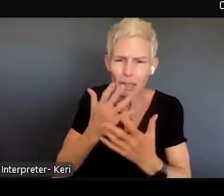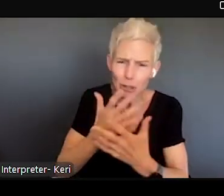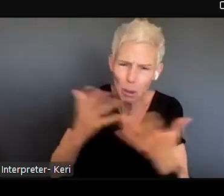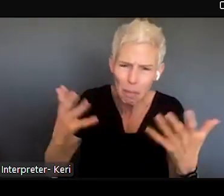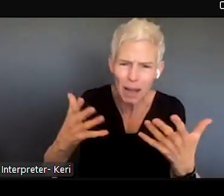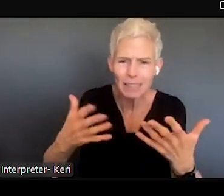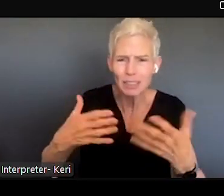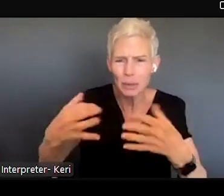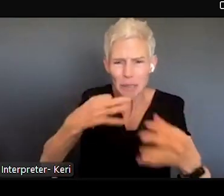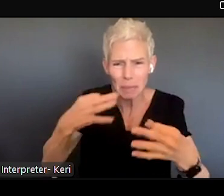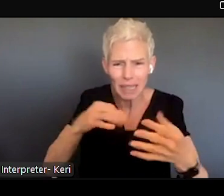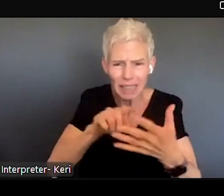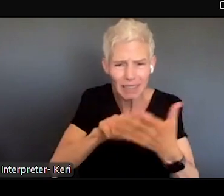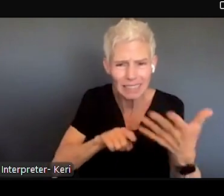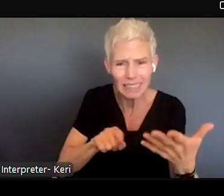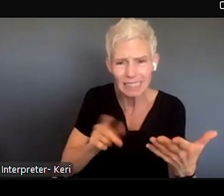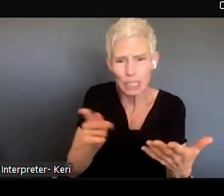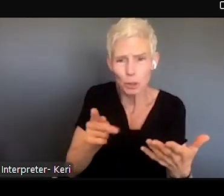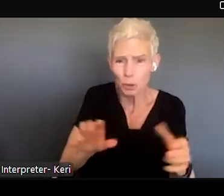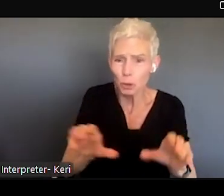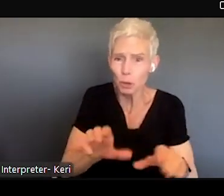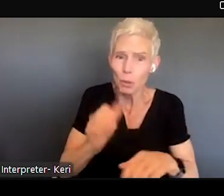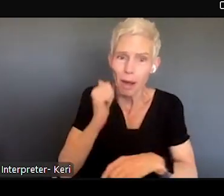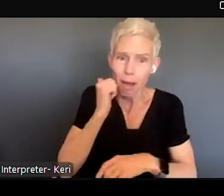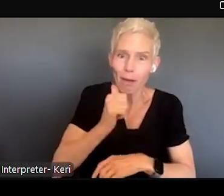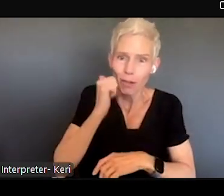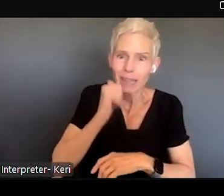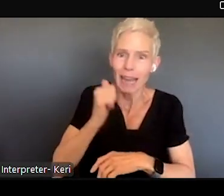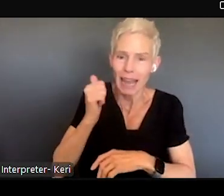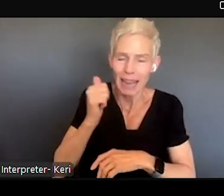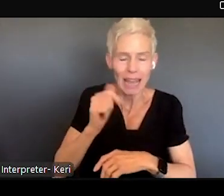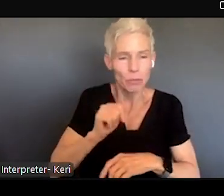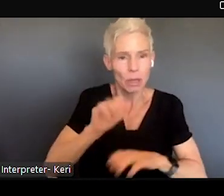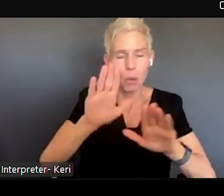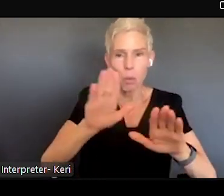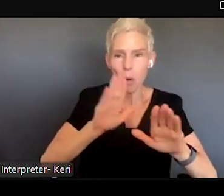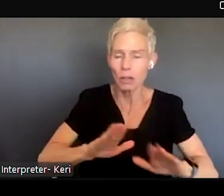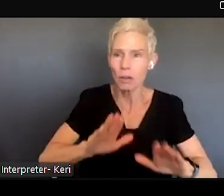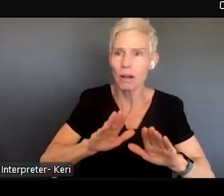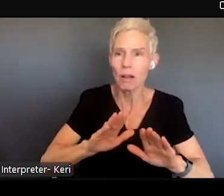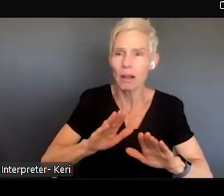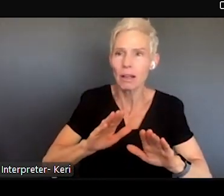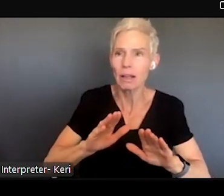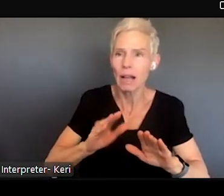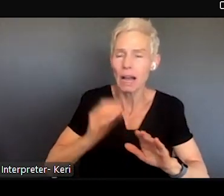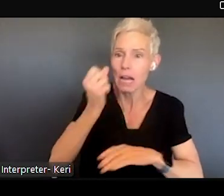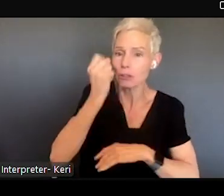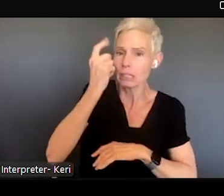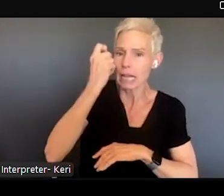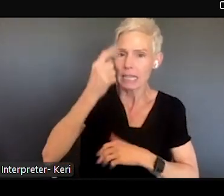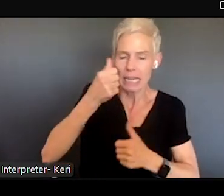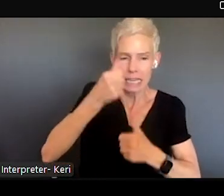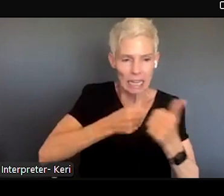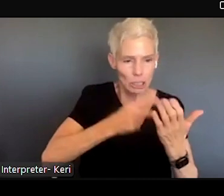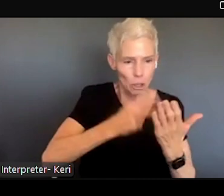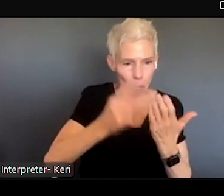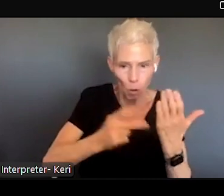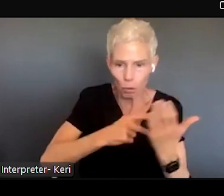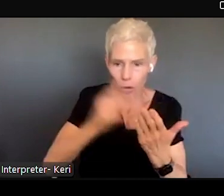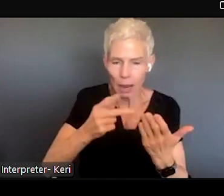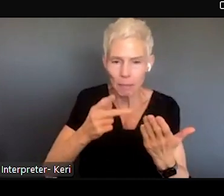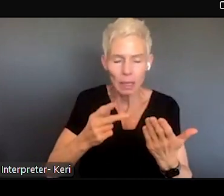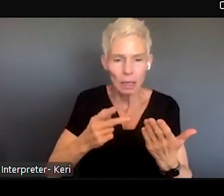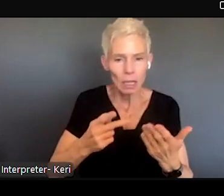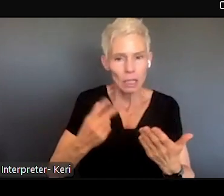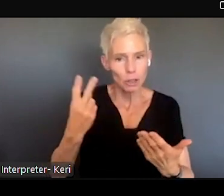bit about what you guys do on a daily basis and giving some really fabulous insight into each one of the programs and how different they are. I mean,